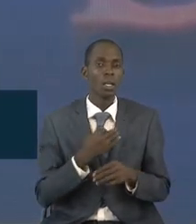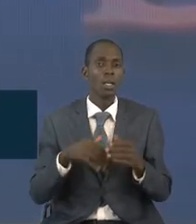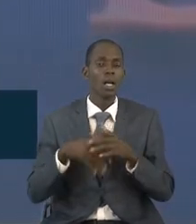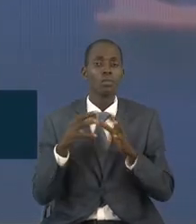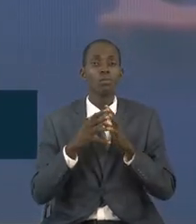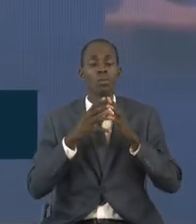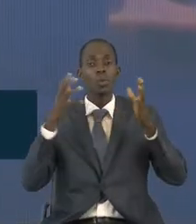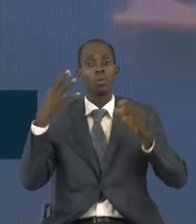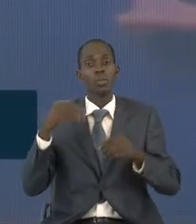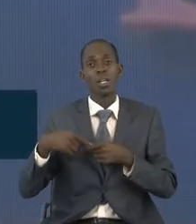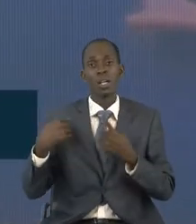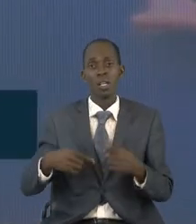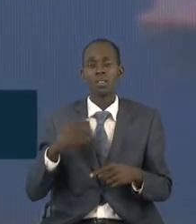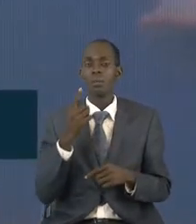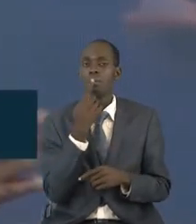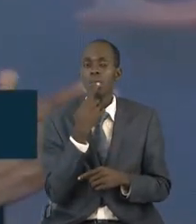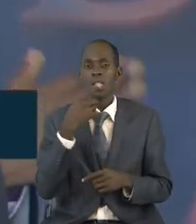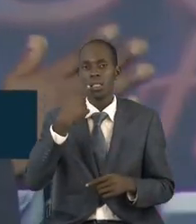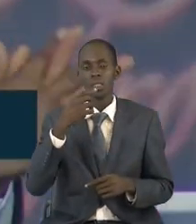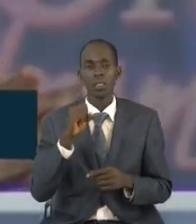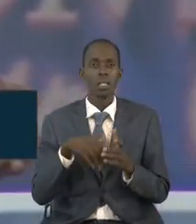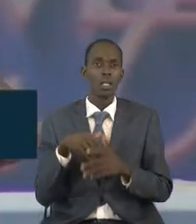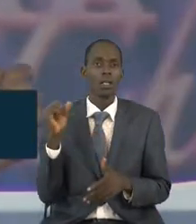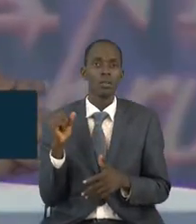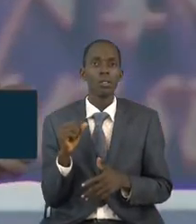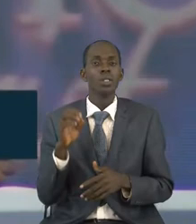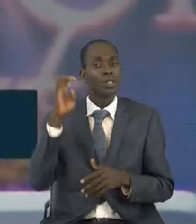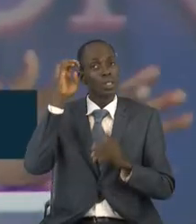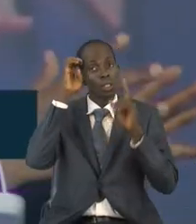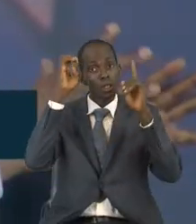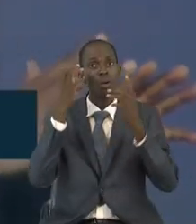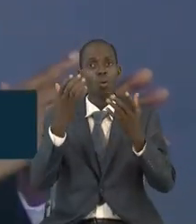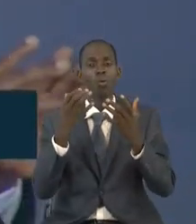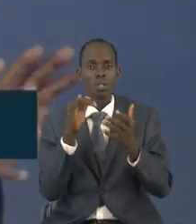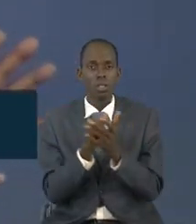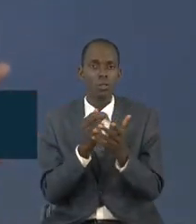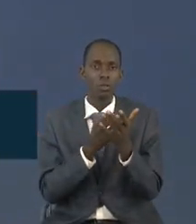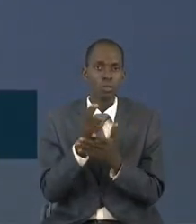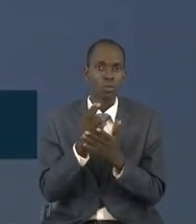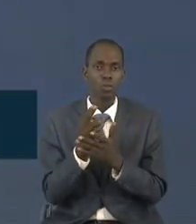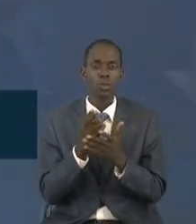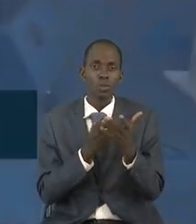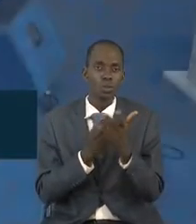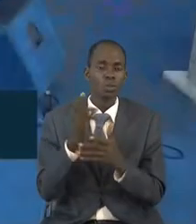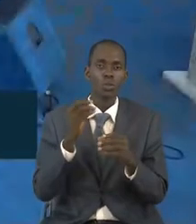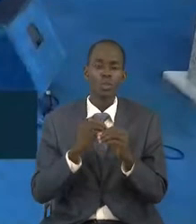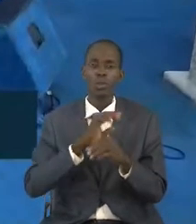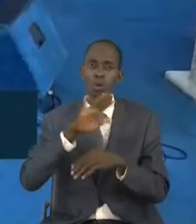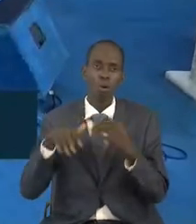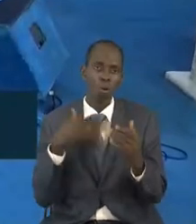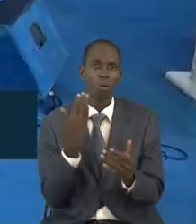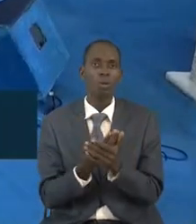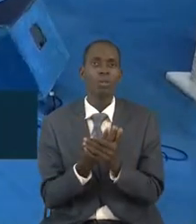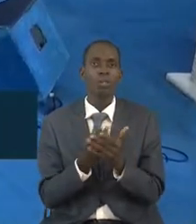heart, the mouth speaketh. He wants that truth. Truth in its entirety. Truth